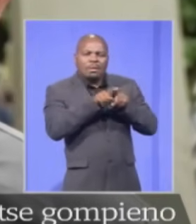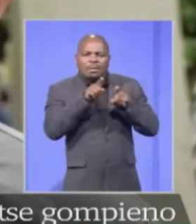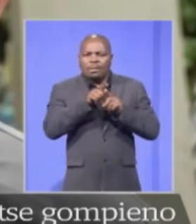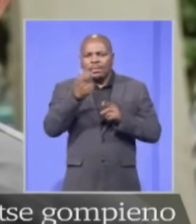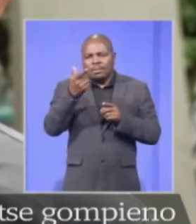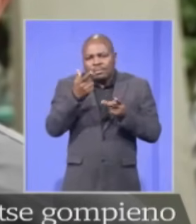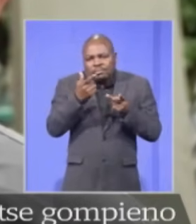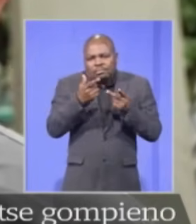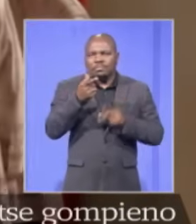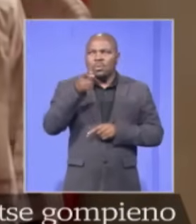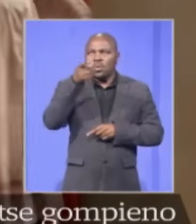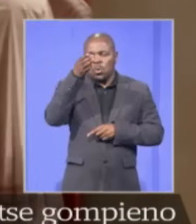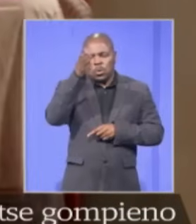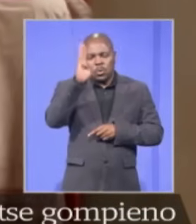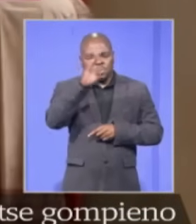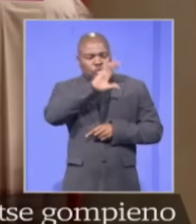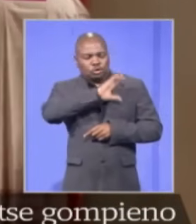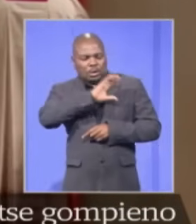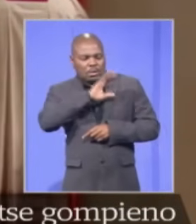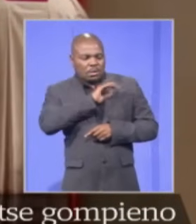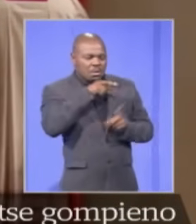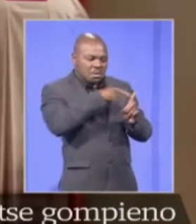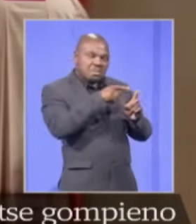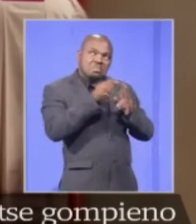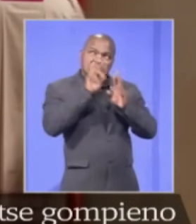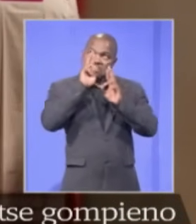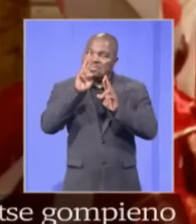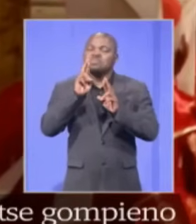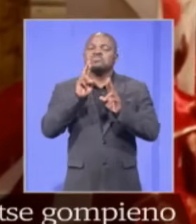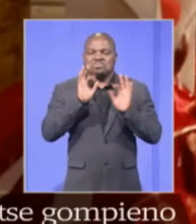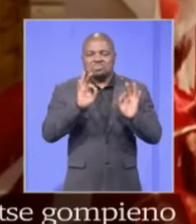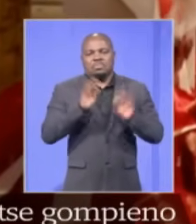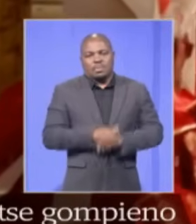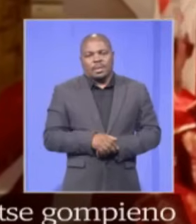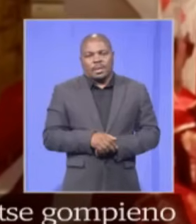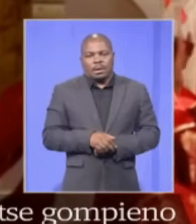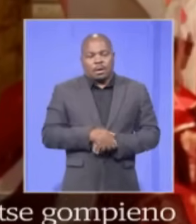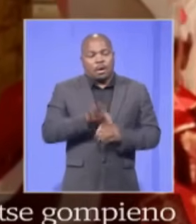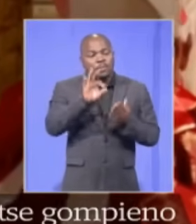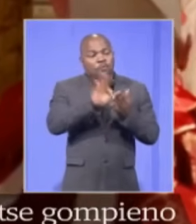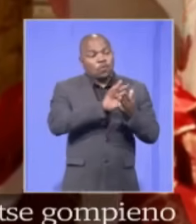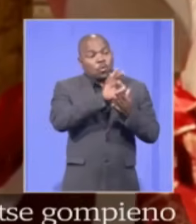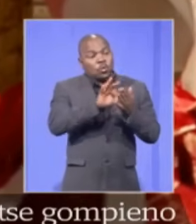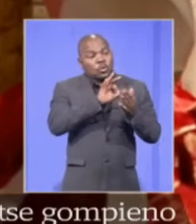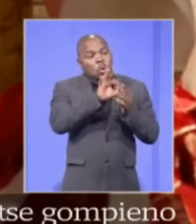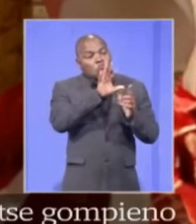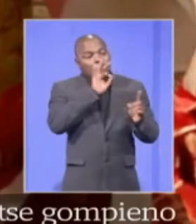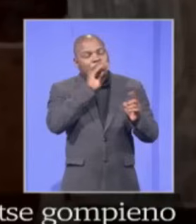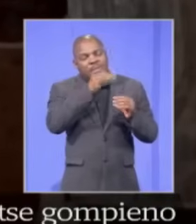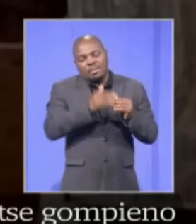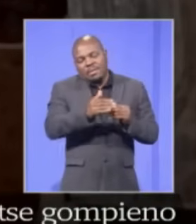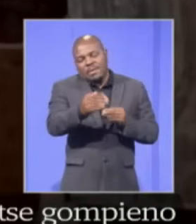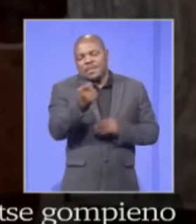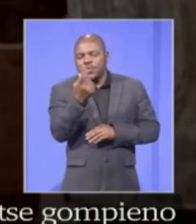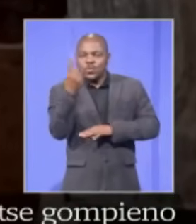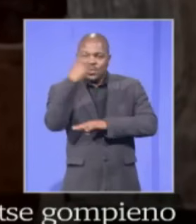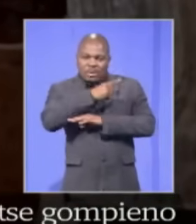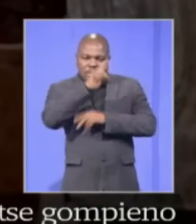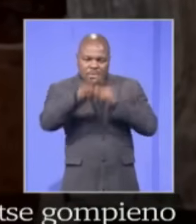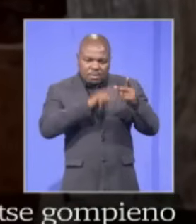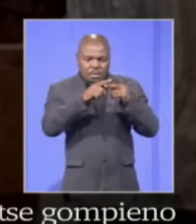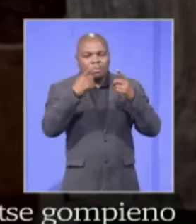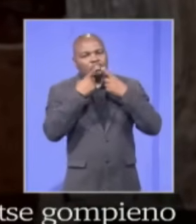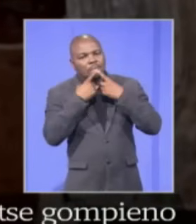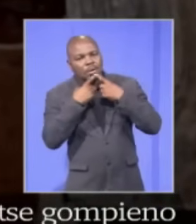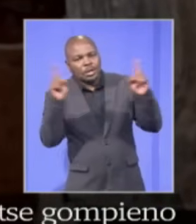the justice of Christ for the whole world. Go tlhopha mopapa yo montšhwa go ka tsaya malatsi a le mmalwa pele go itsewe gore ke mang yo a tlileng go